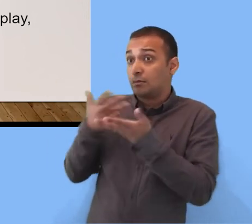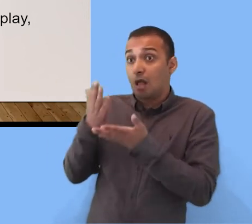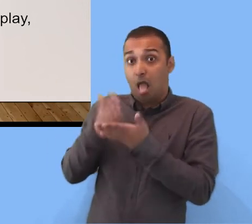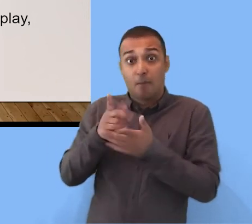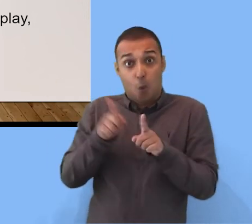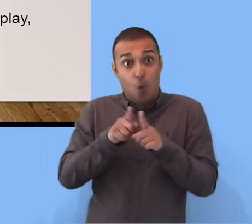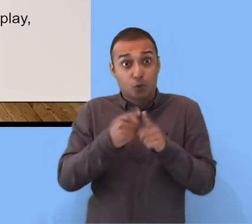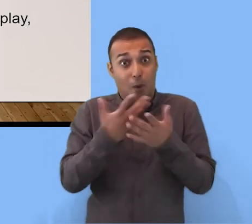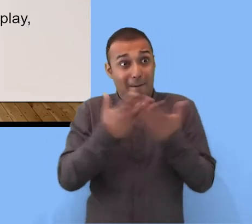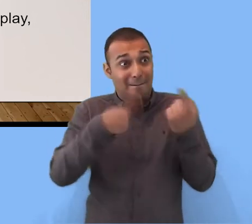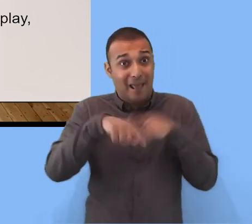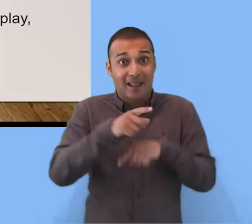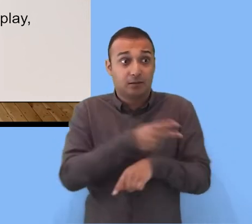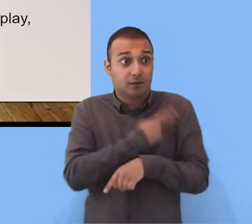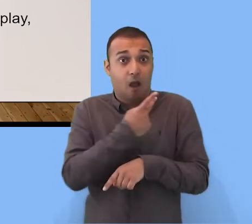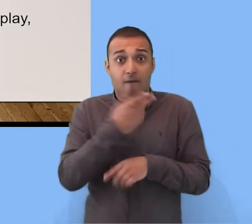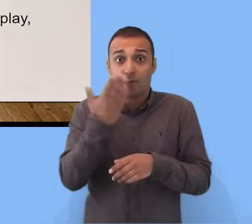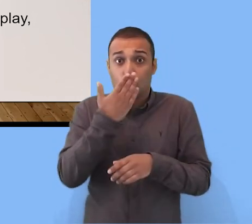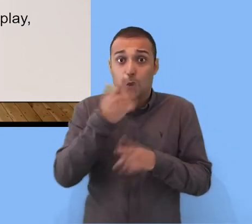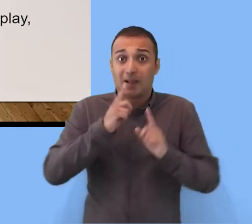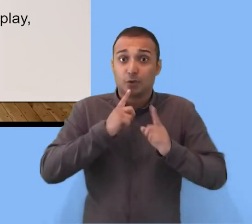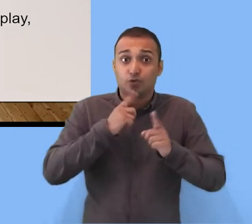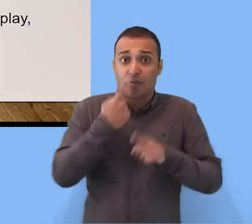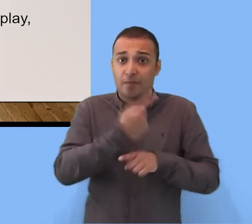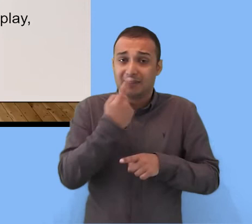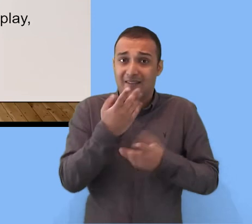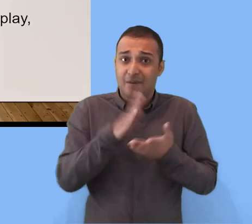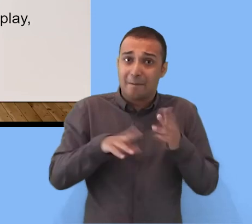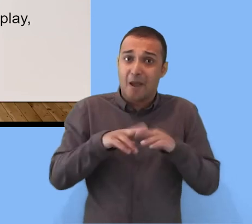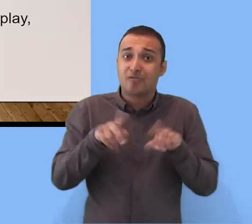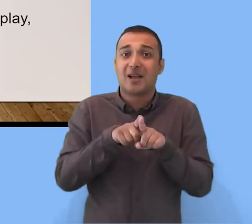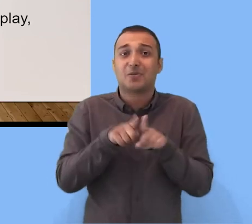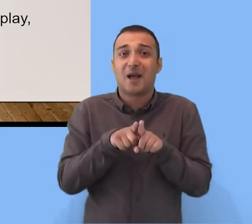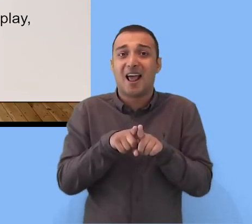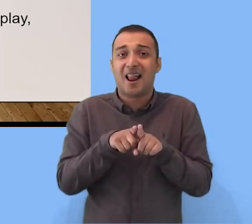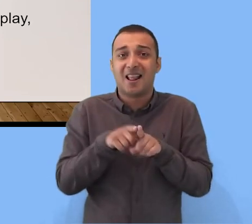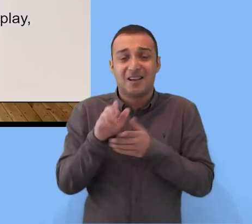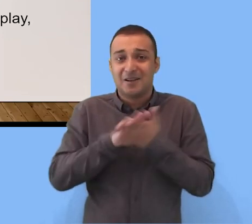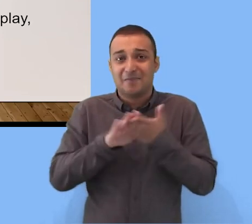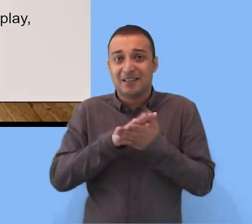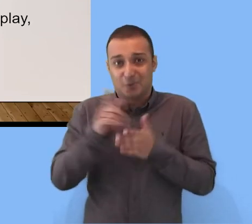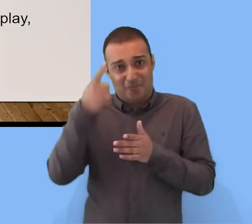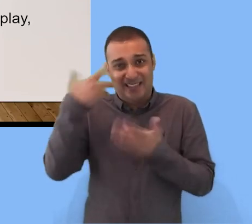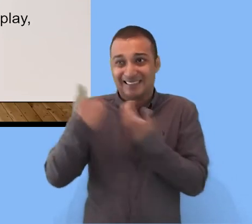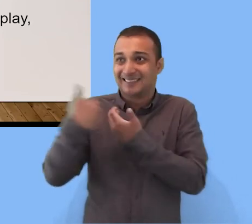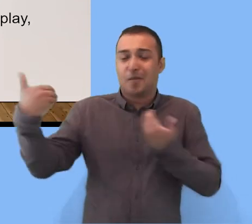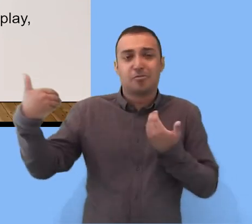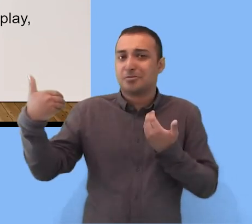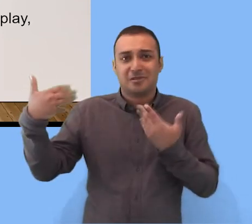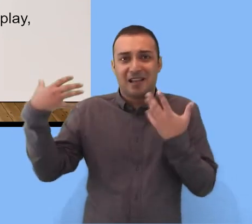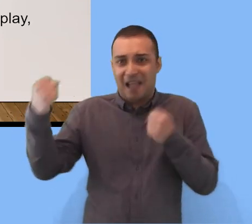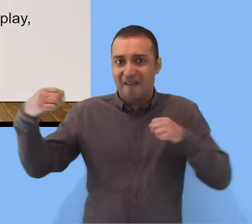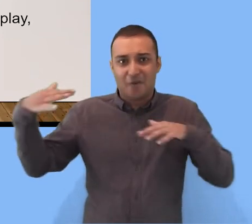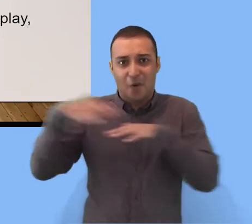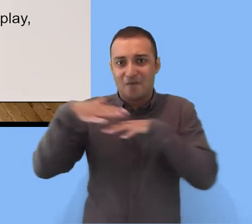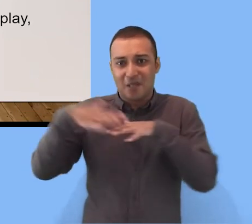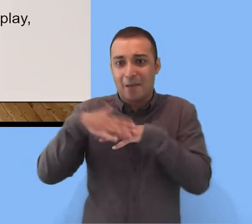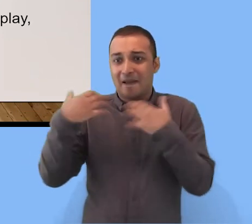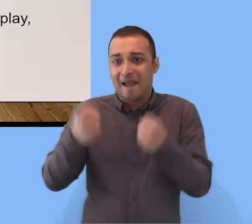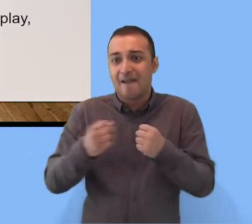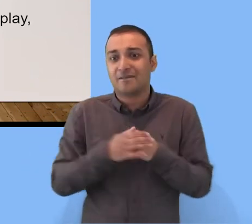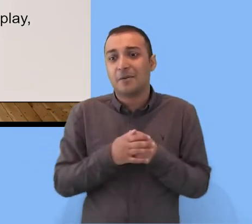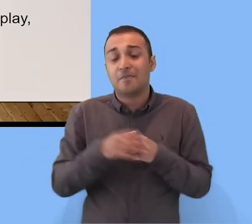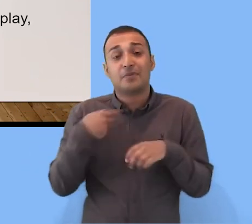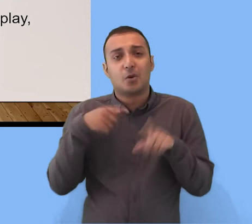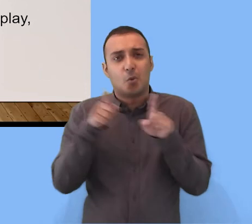but they're not. They're highly overlapping bits of a Venn diagram. We've also learned a great deal about online tools. I don't